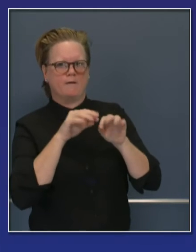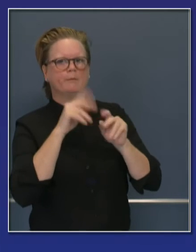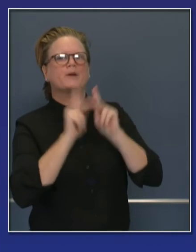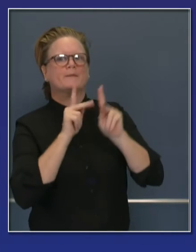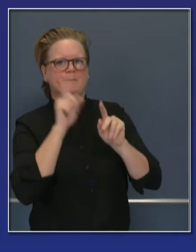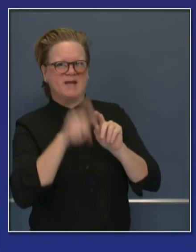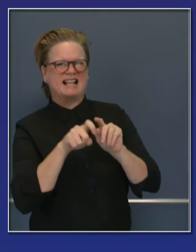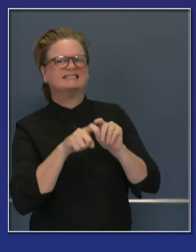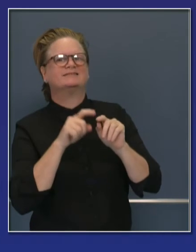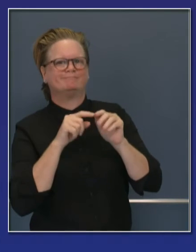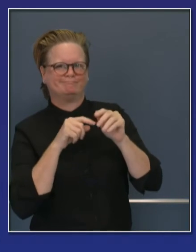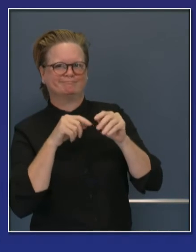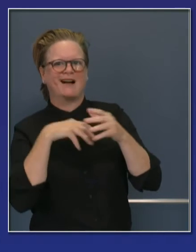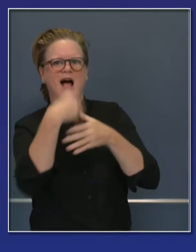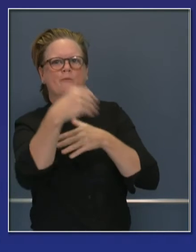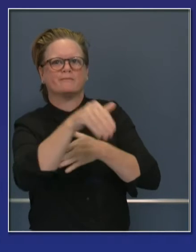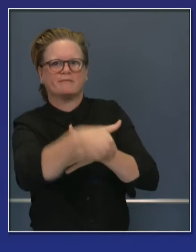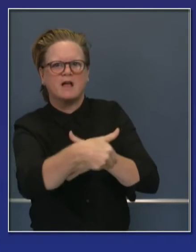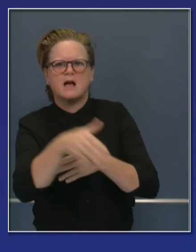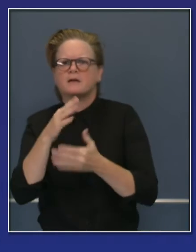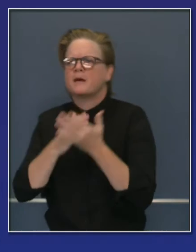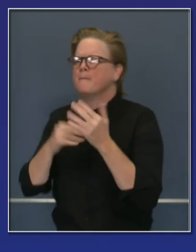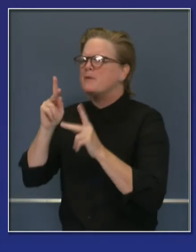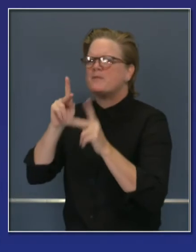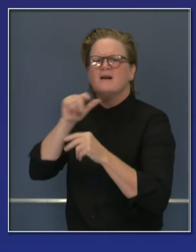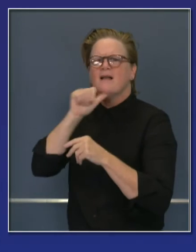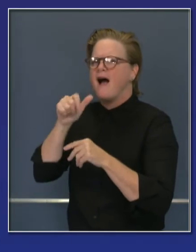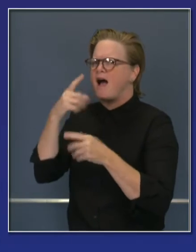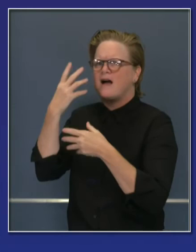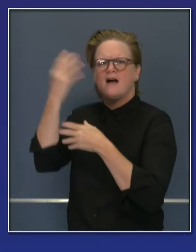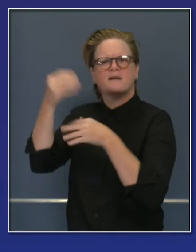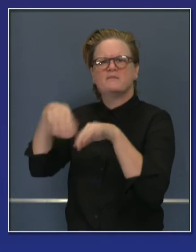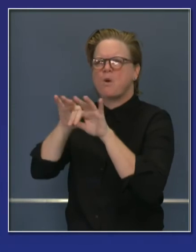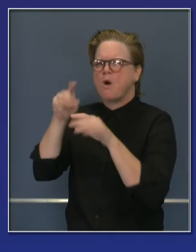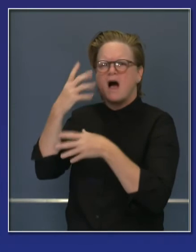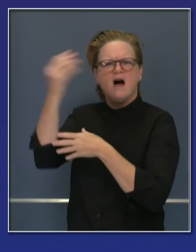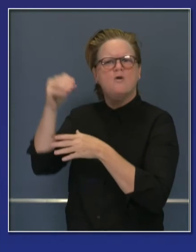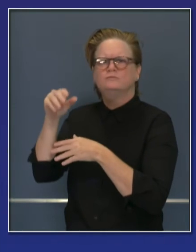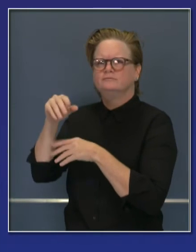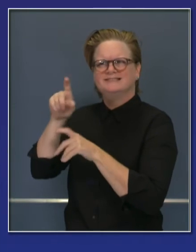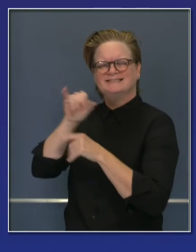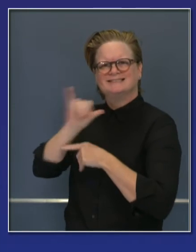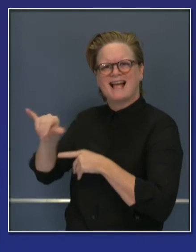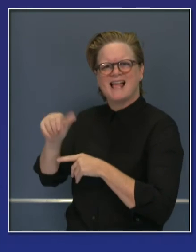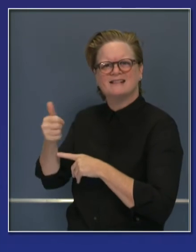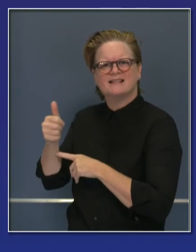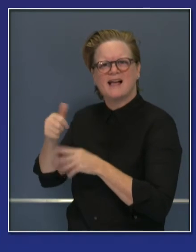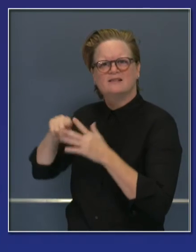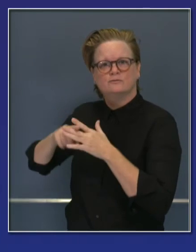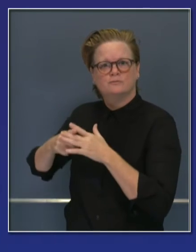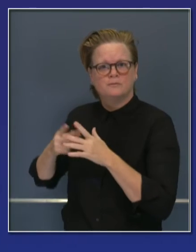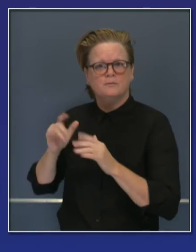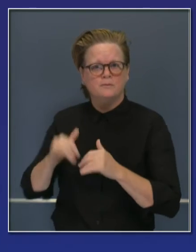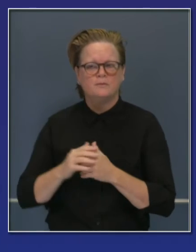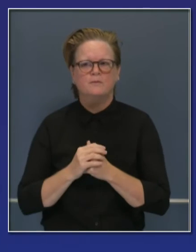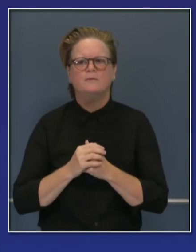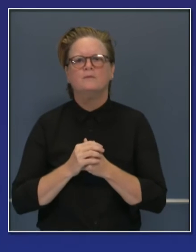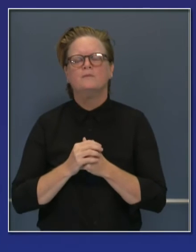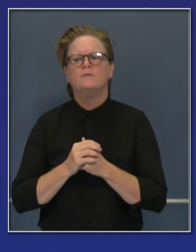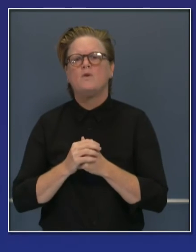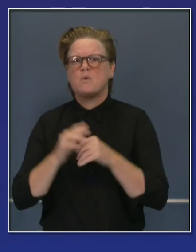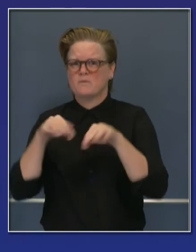want to extend this for a 4-week period, and this is effective through 12/21. We're hoping that's